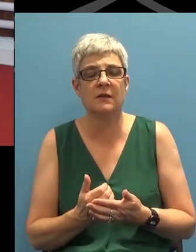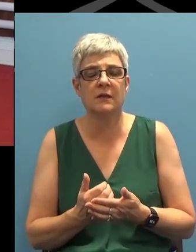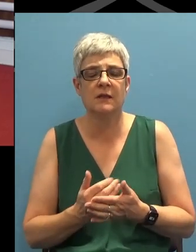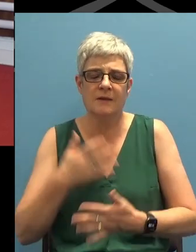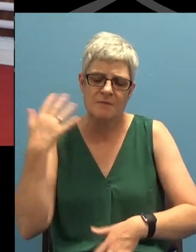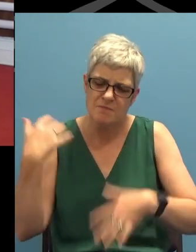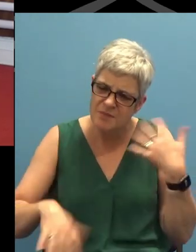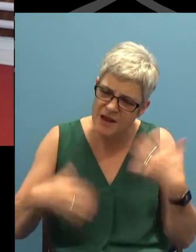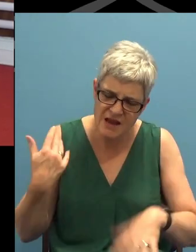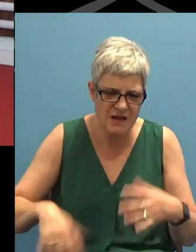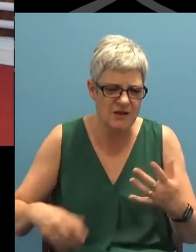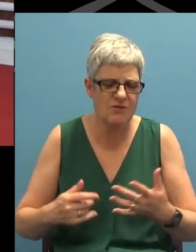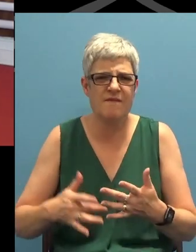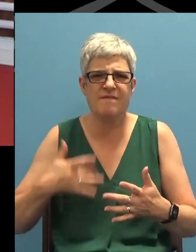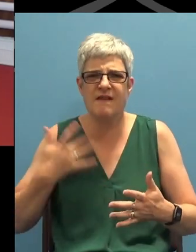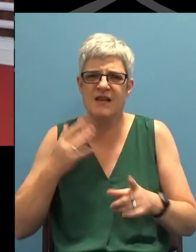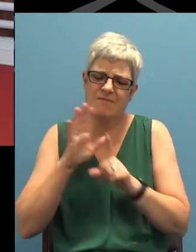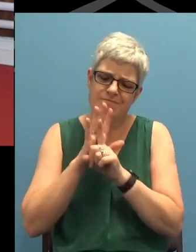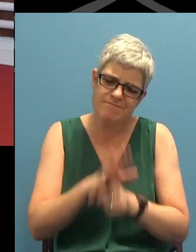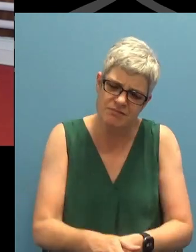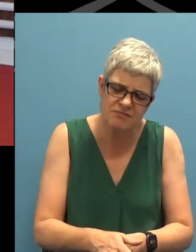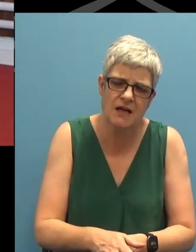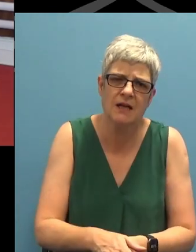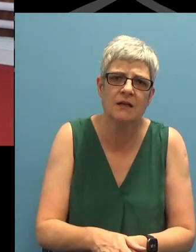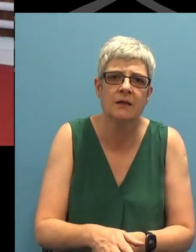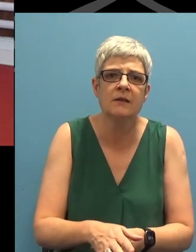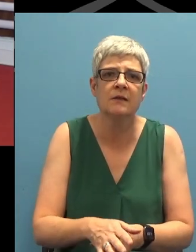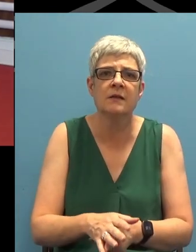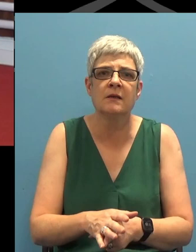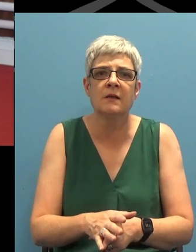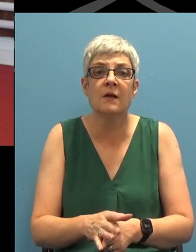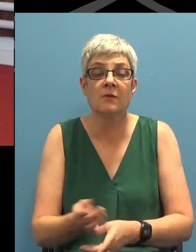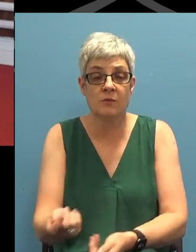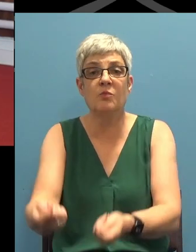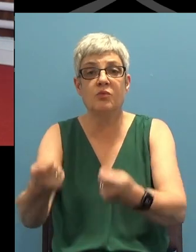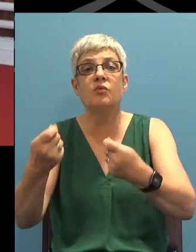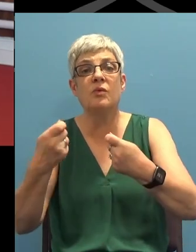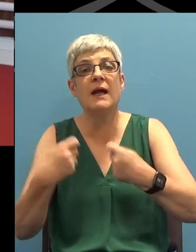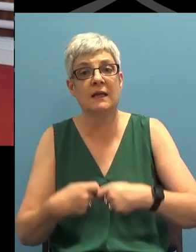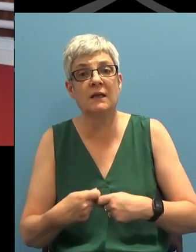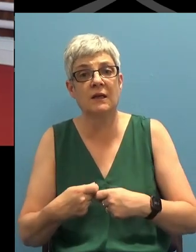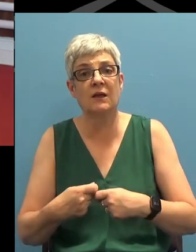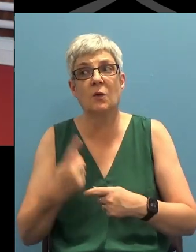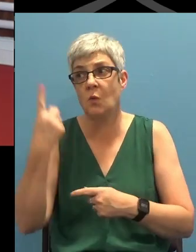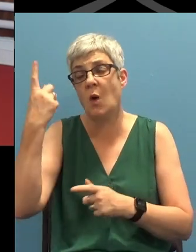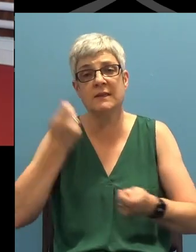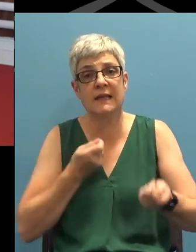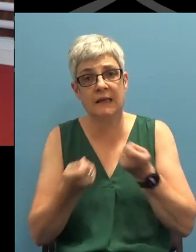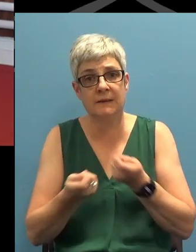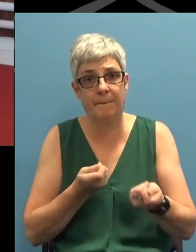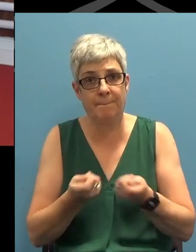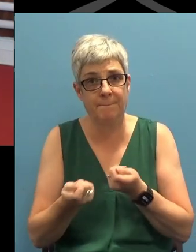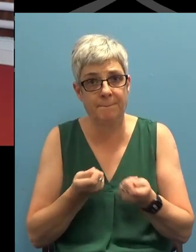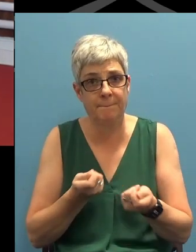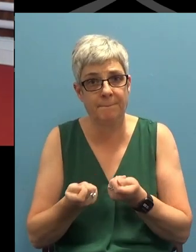Through the pain of living under oppression came the bringing in of the kingdom of God.